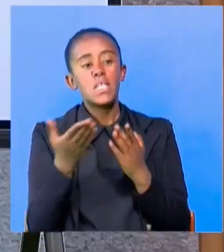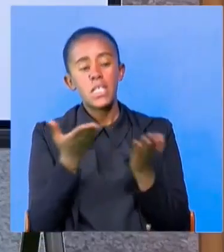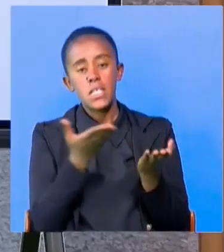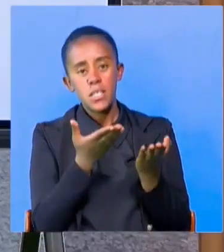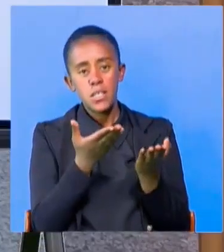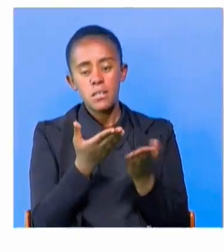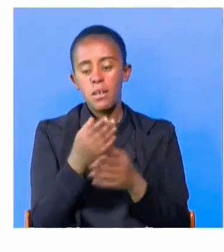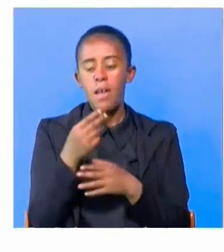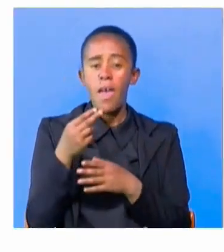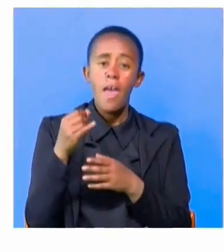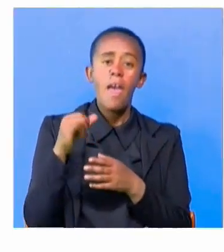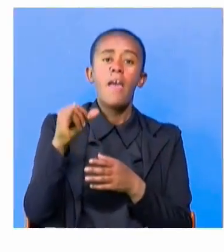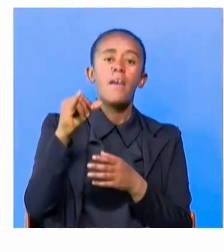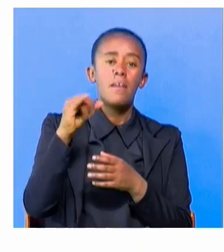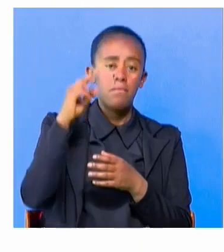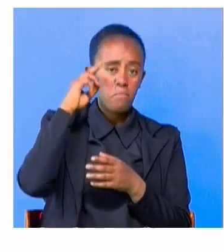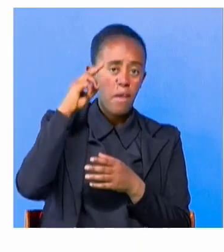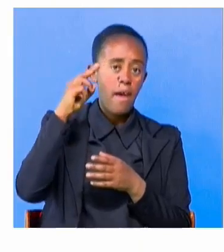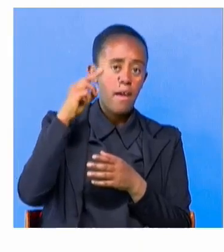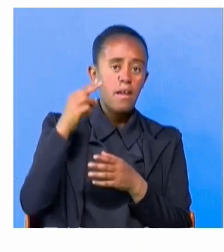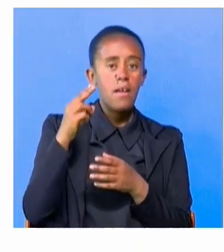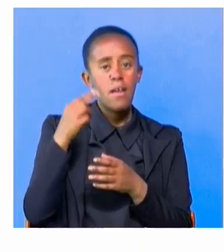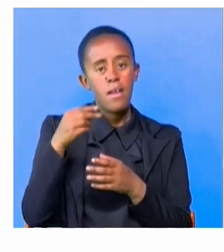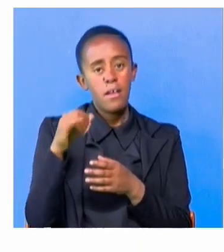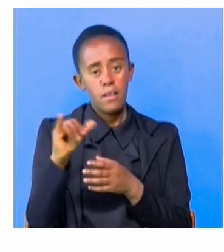Or, hey,